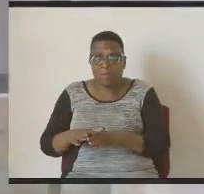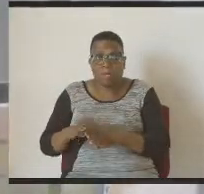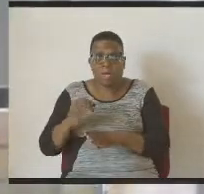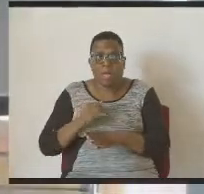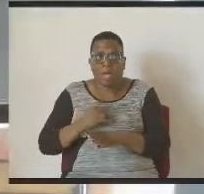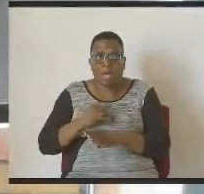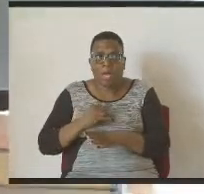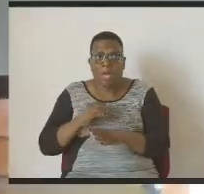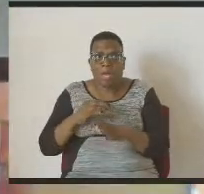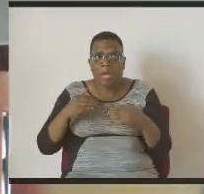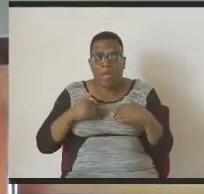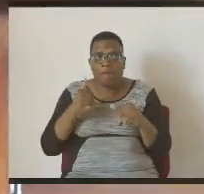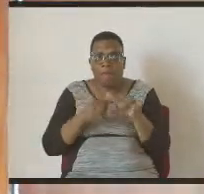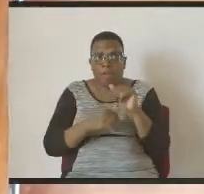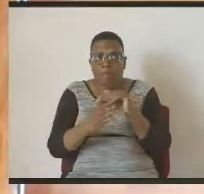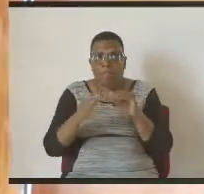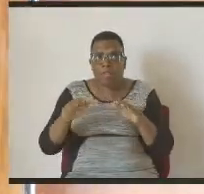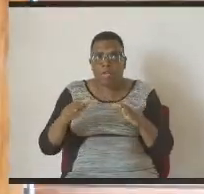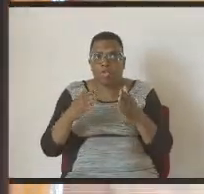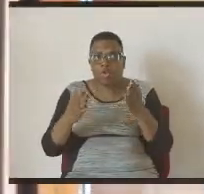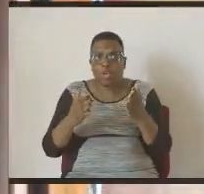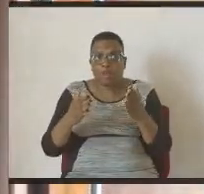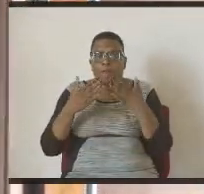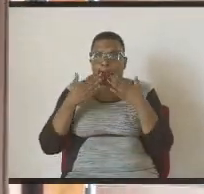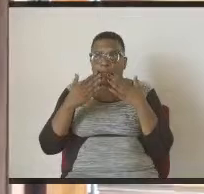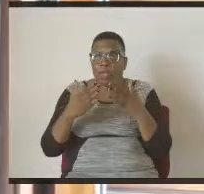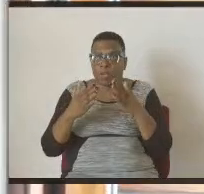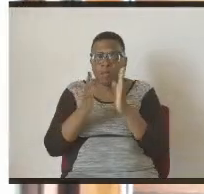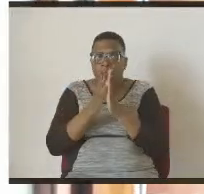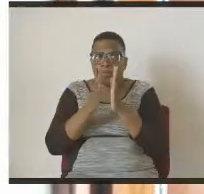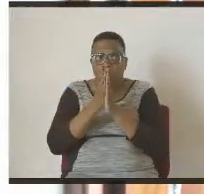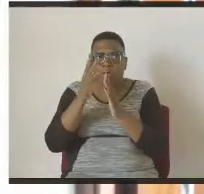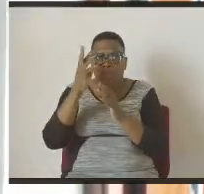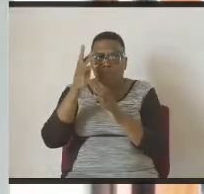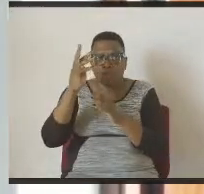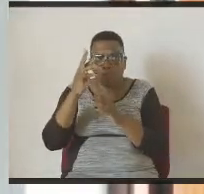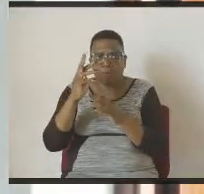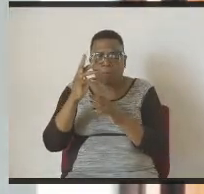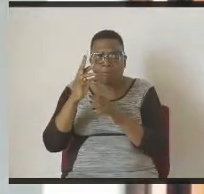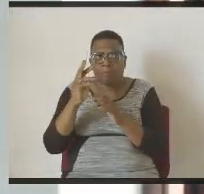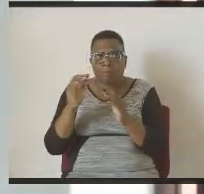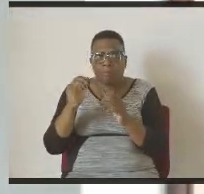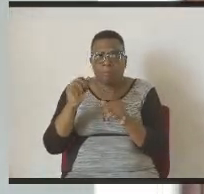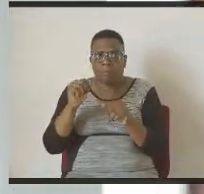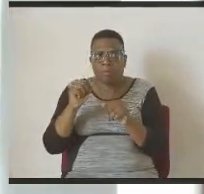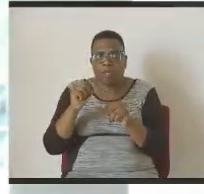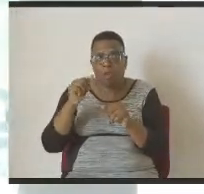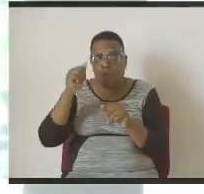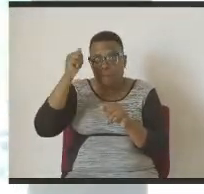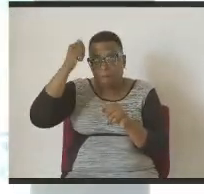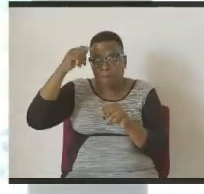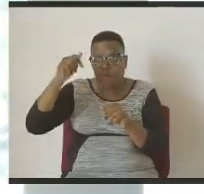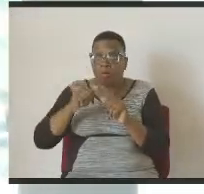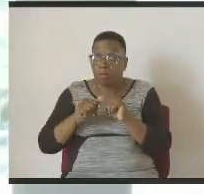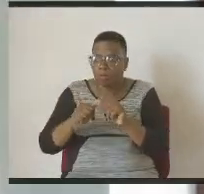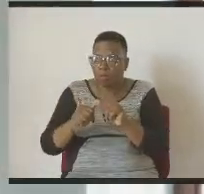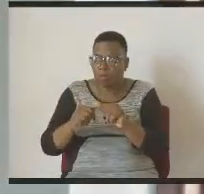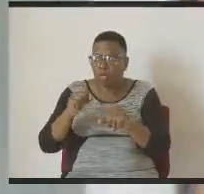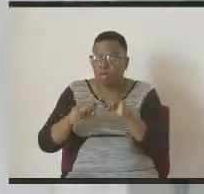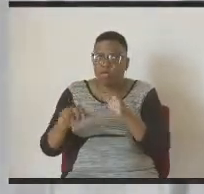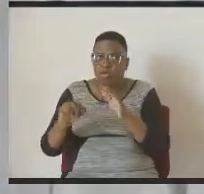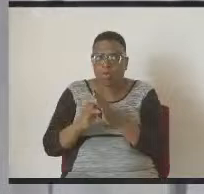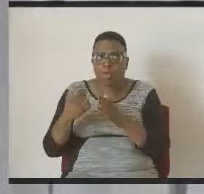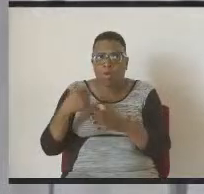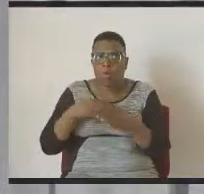thanks, and I praise him for enduring so that we could have the victory. Thank you, Jesus, for the